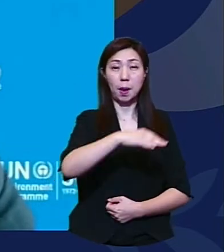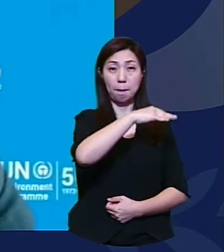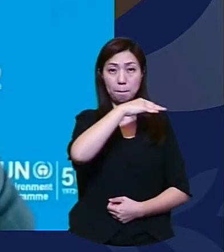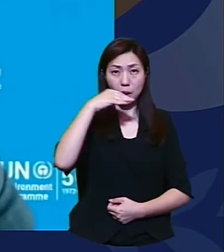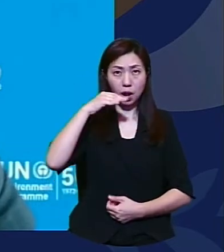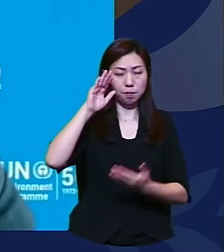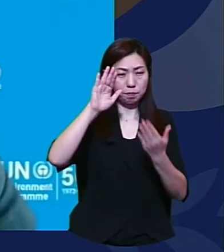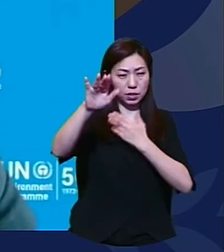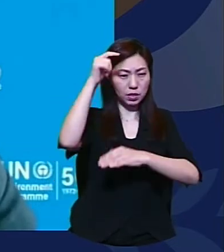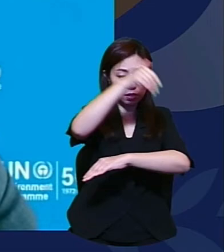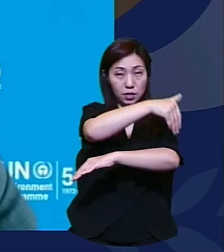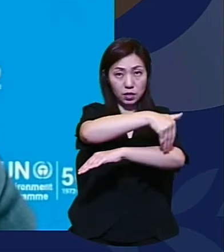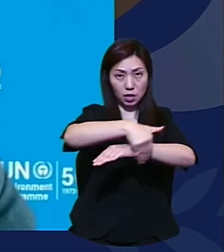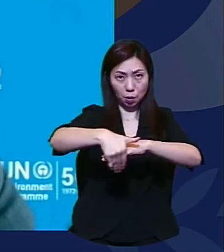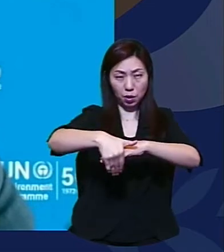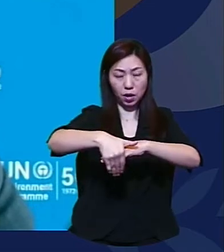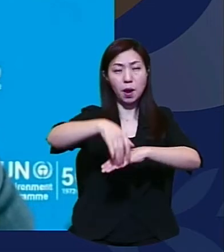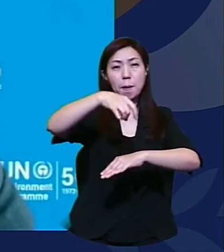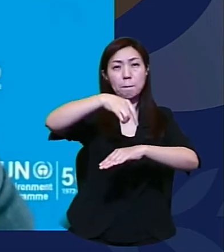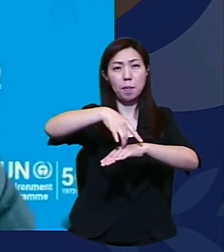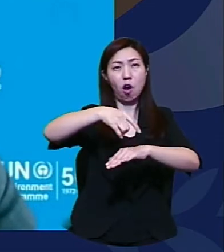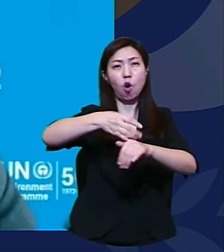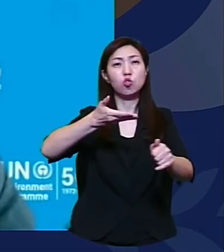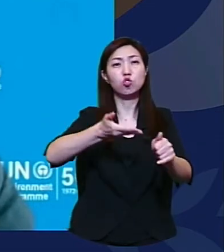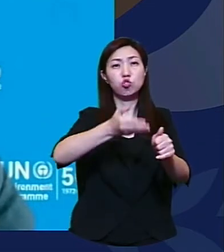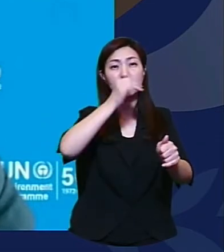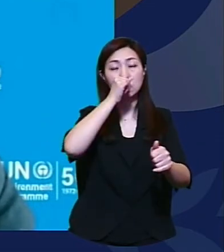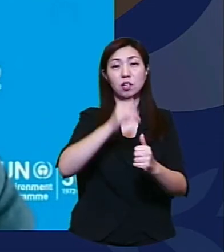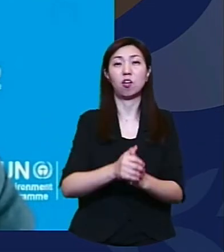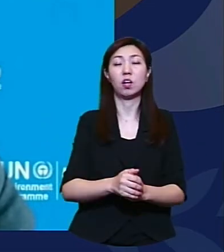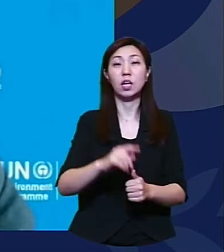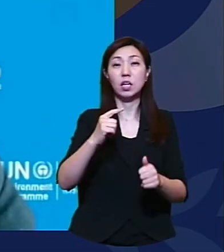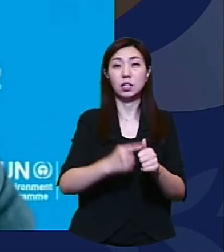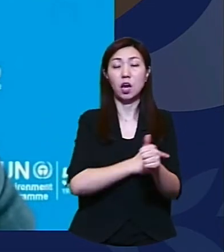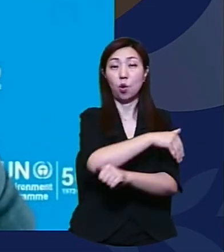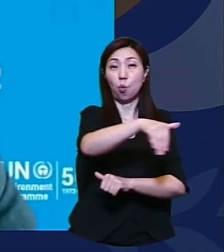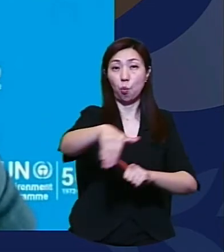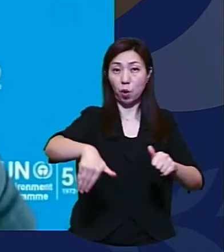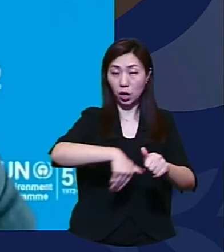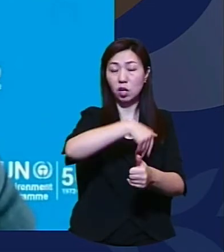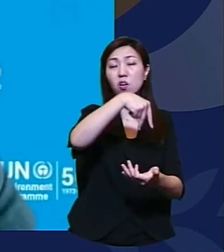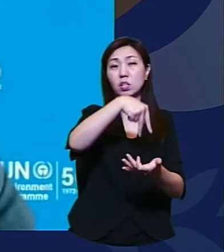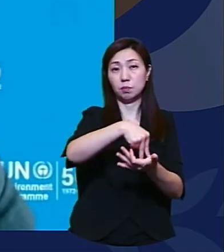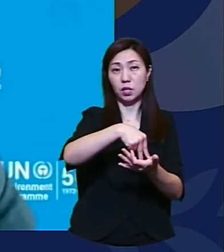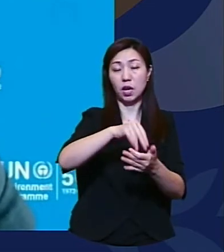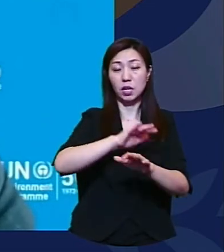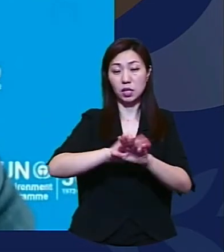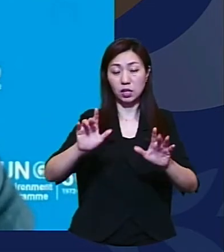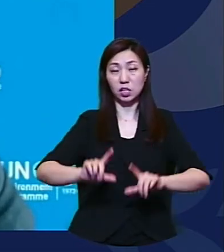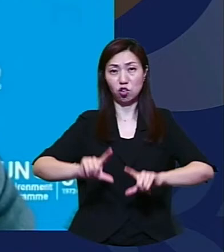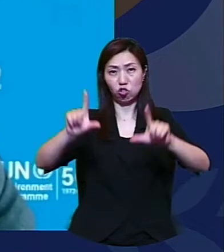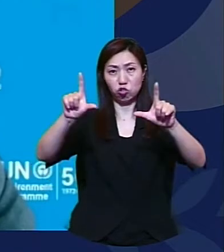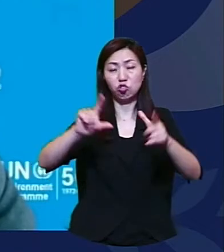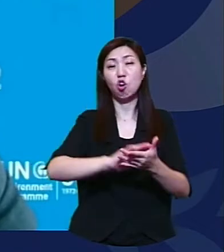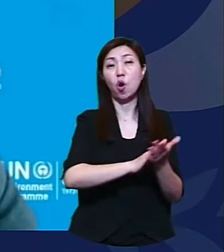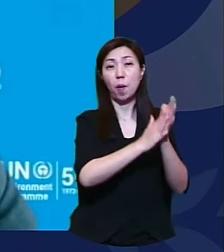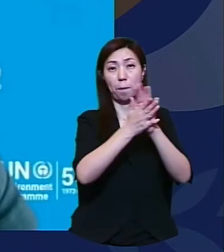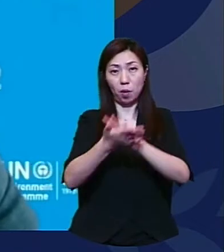encompass environmental dimensions, including climate change, but also economic